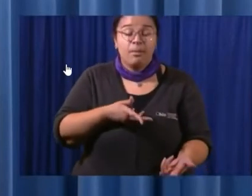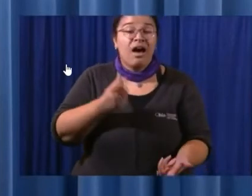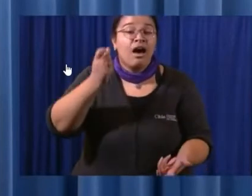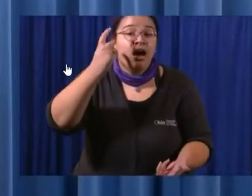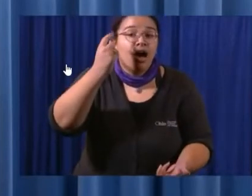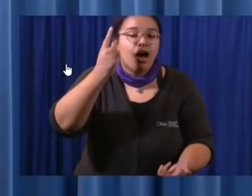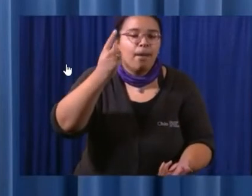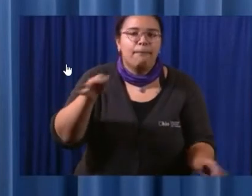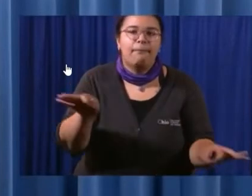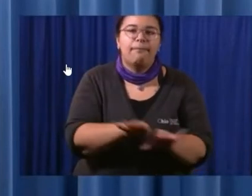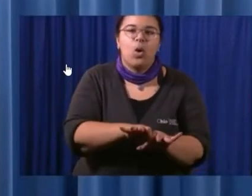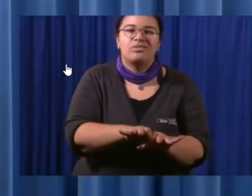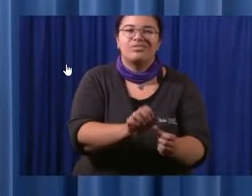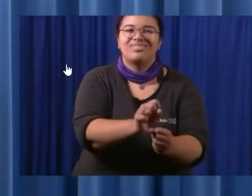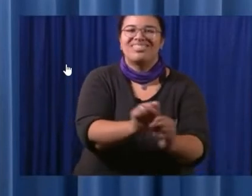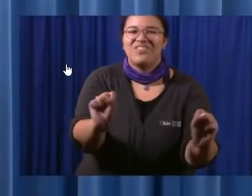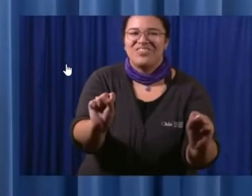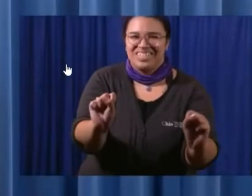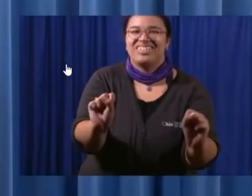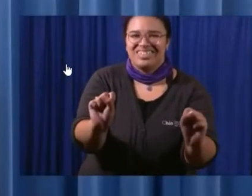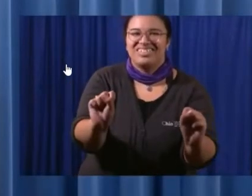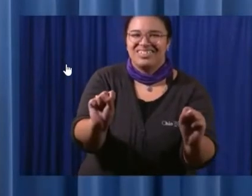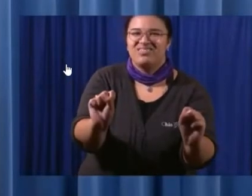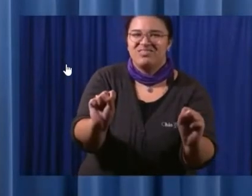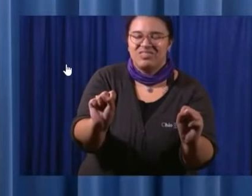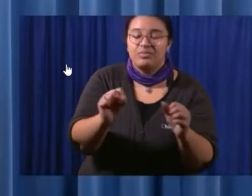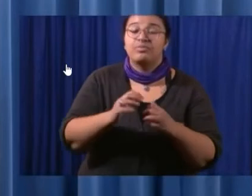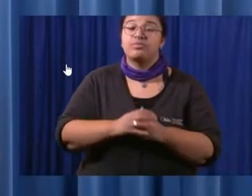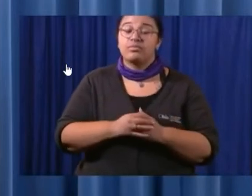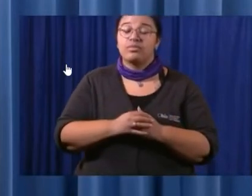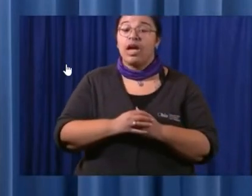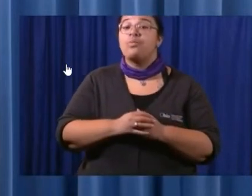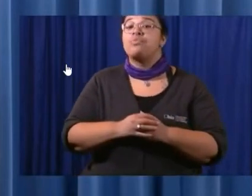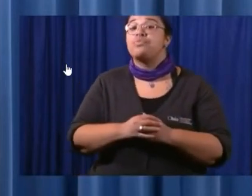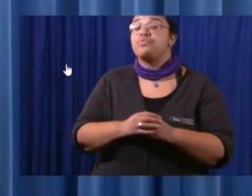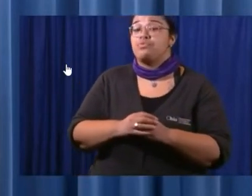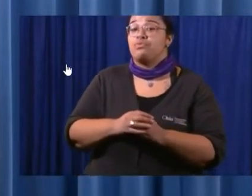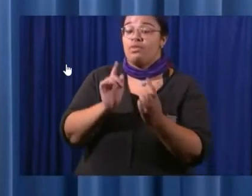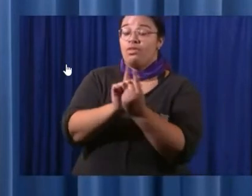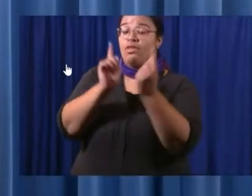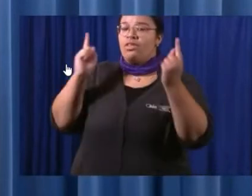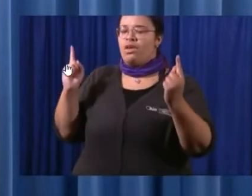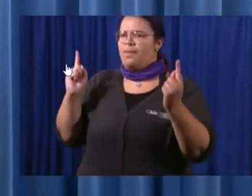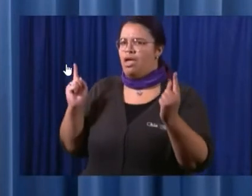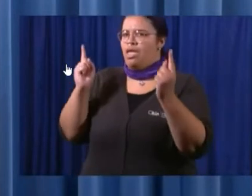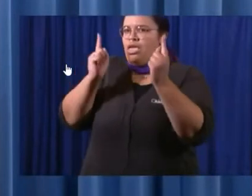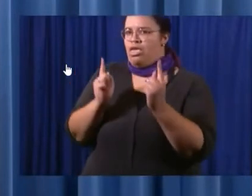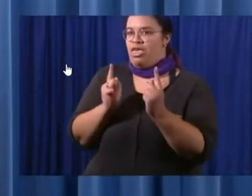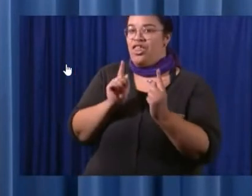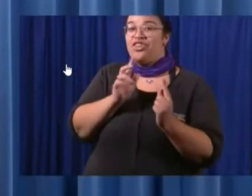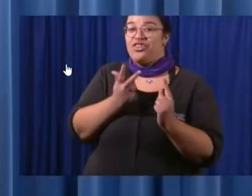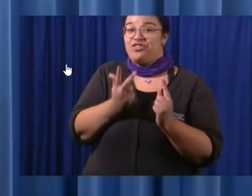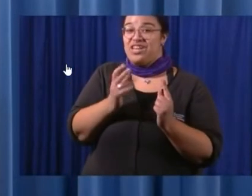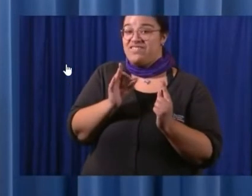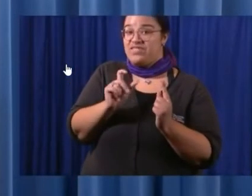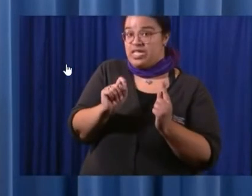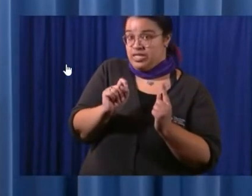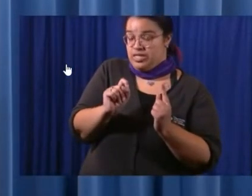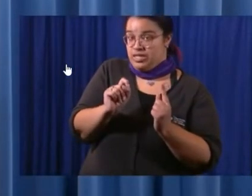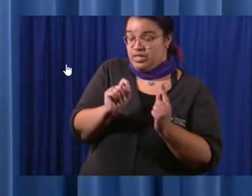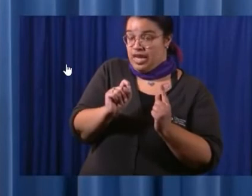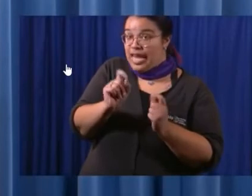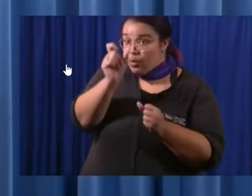keep them safe. If you look at the 3 foot that was stated, the